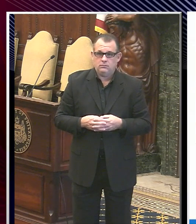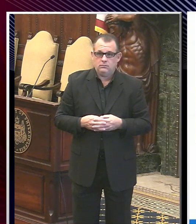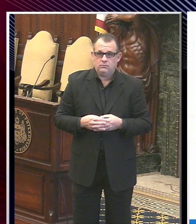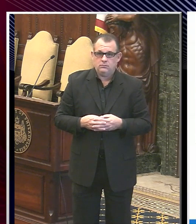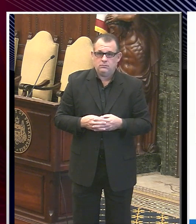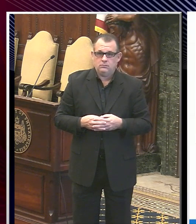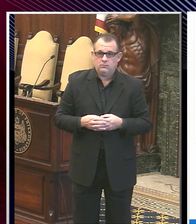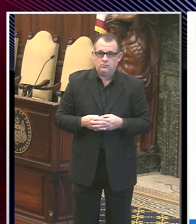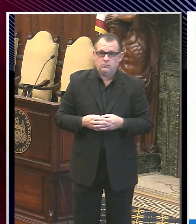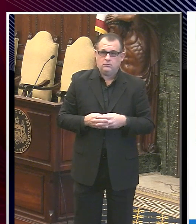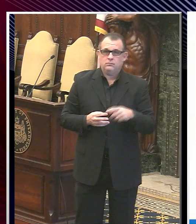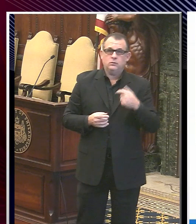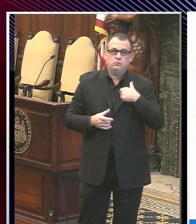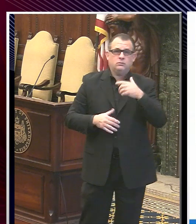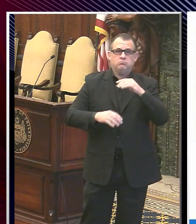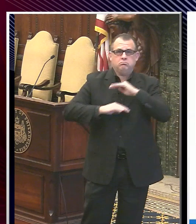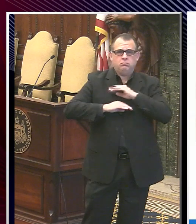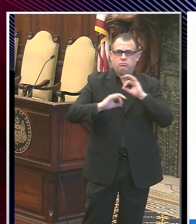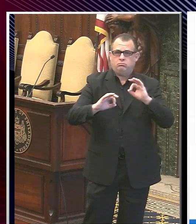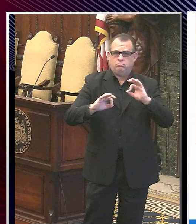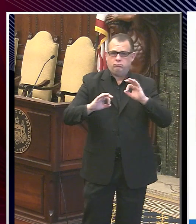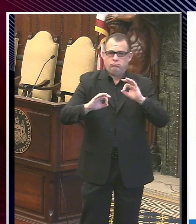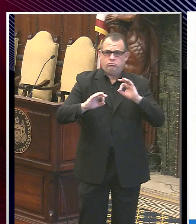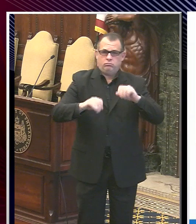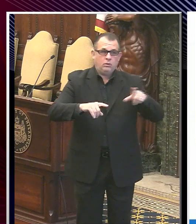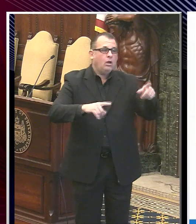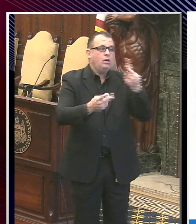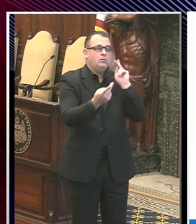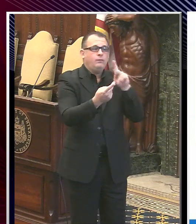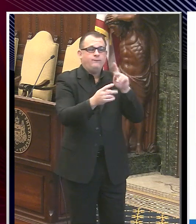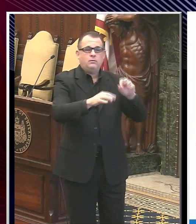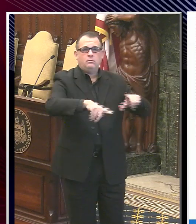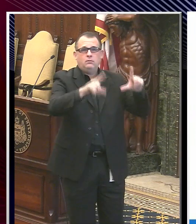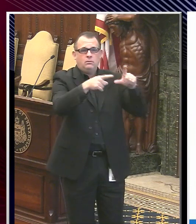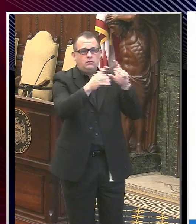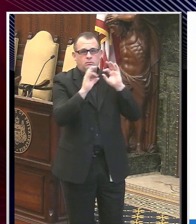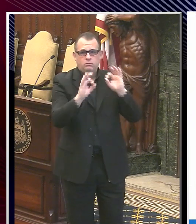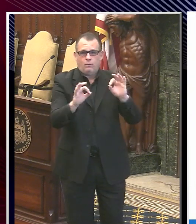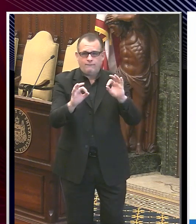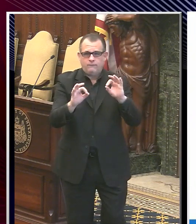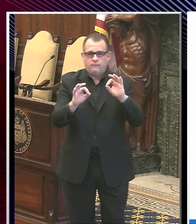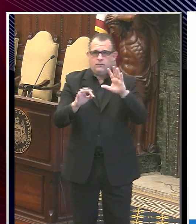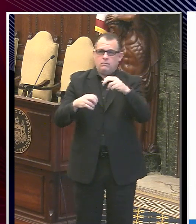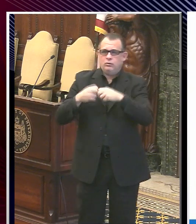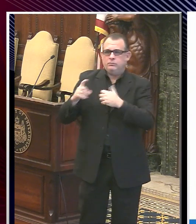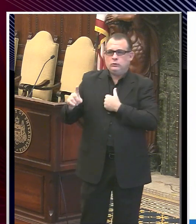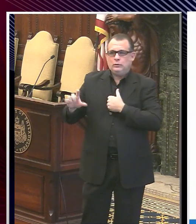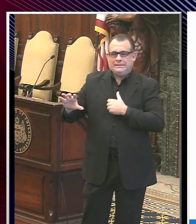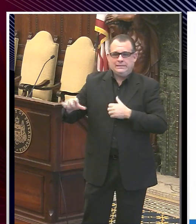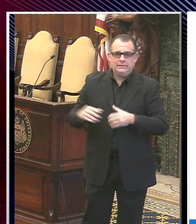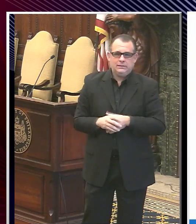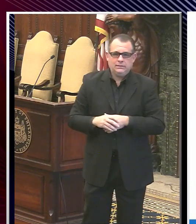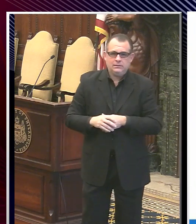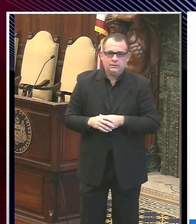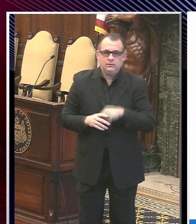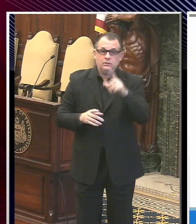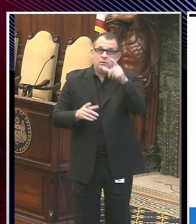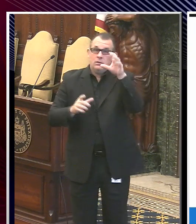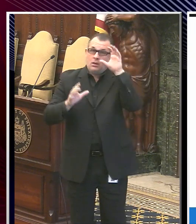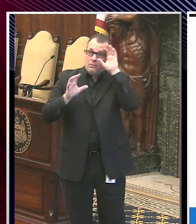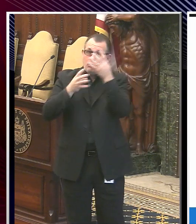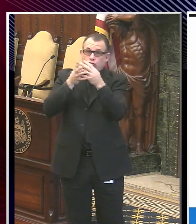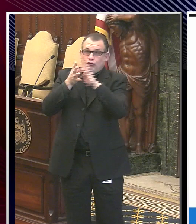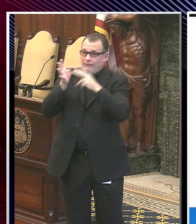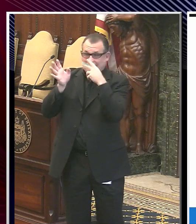We're good now. You just need to full screen. Yeah, perfect. There we go. Thank you. Right. Sorry for that. This is a graph of the number of cases we're